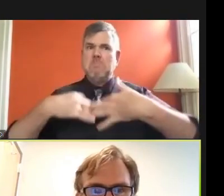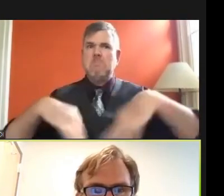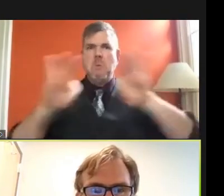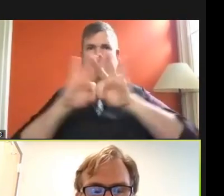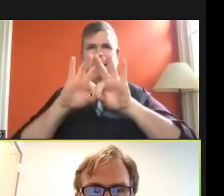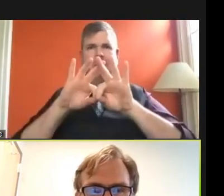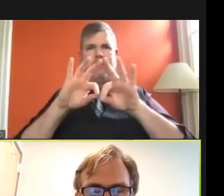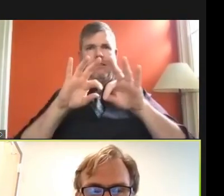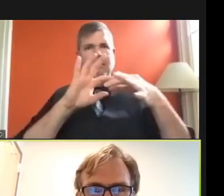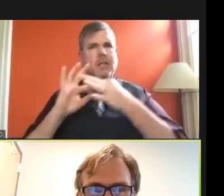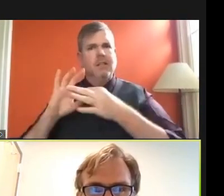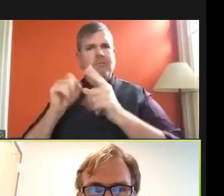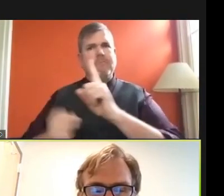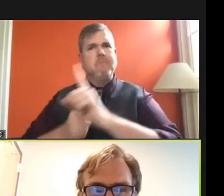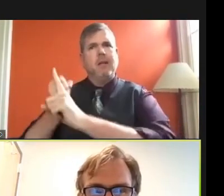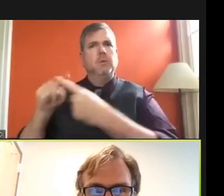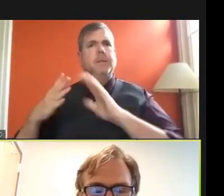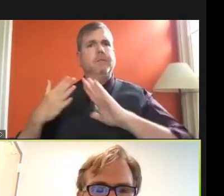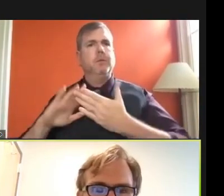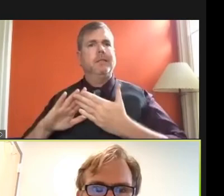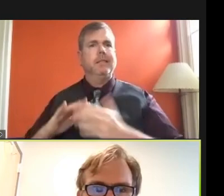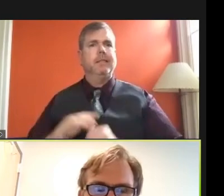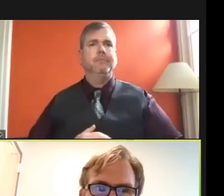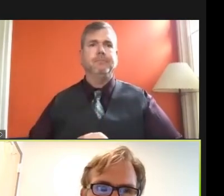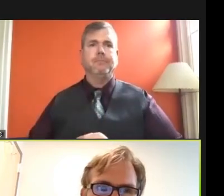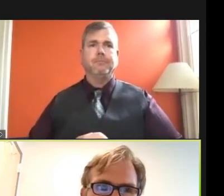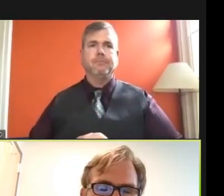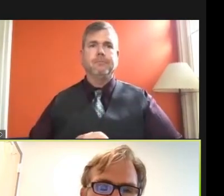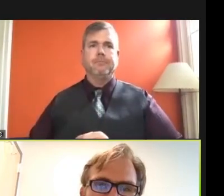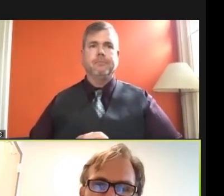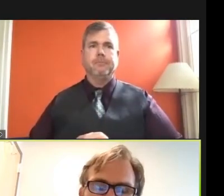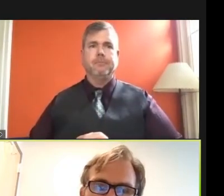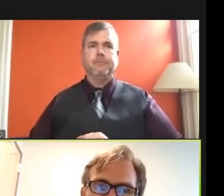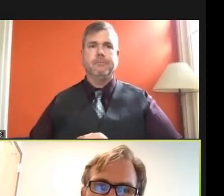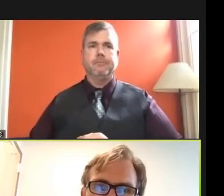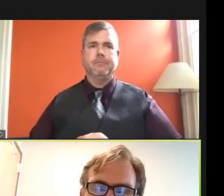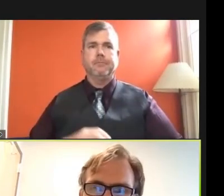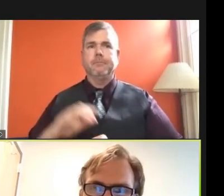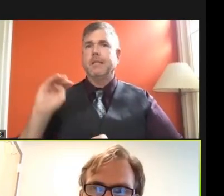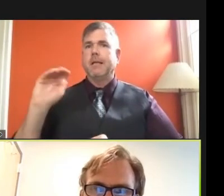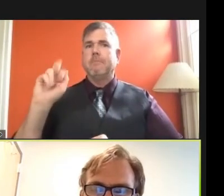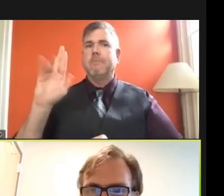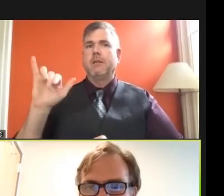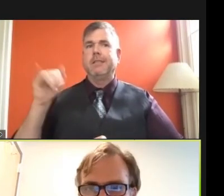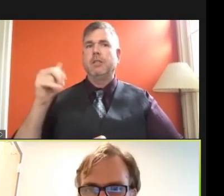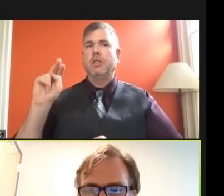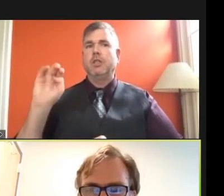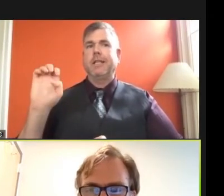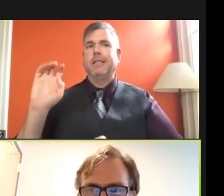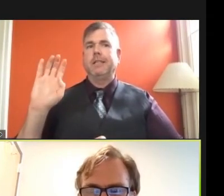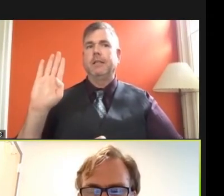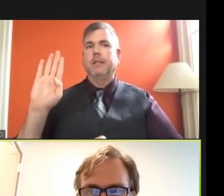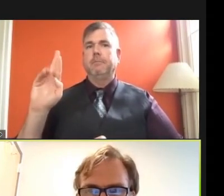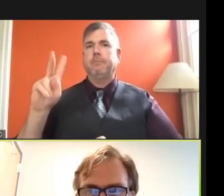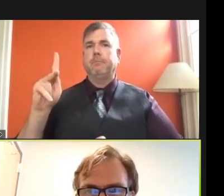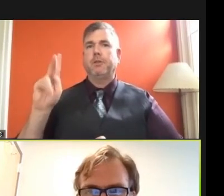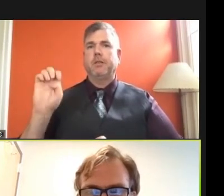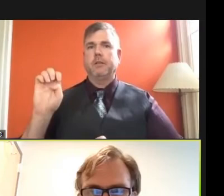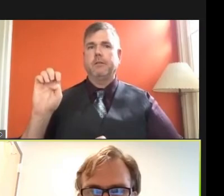Mary Jane Burke and the Office of Education and we share a vision that the best place for kids is in school,